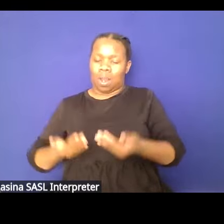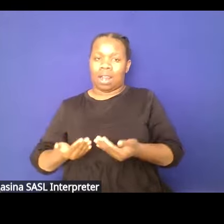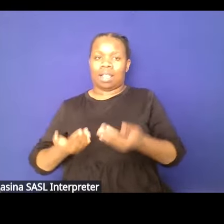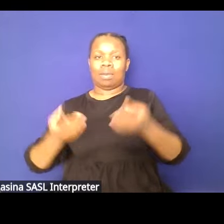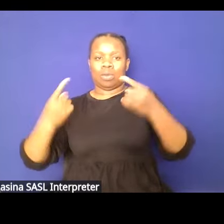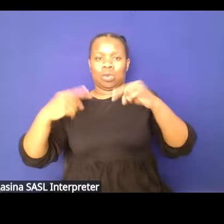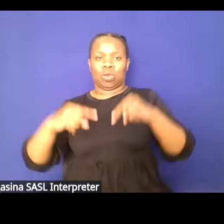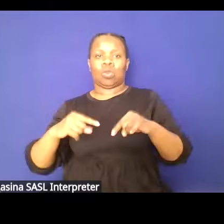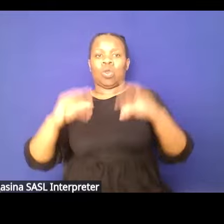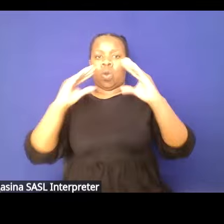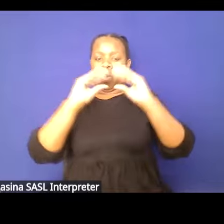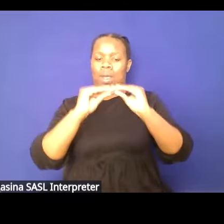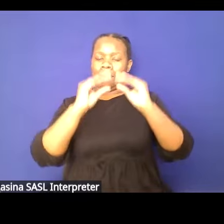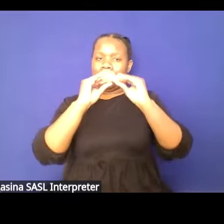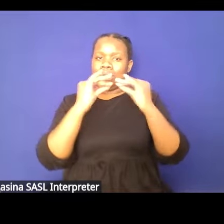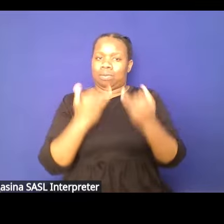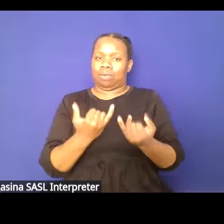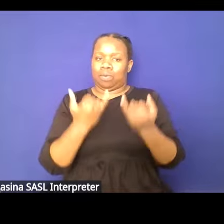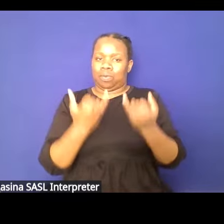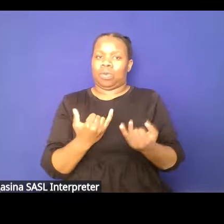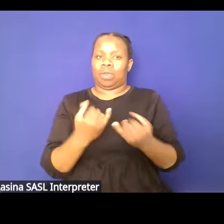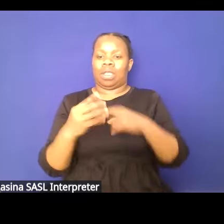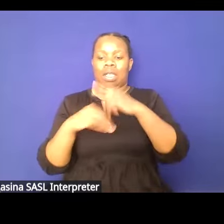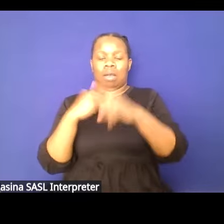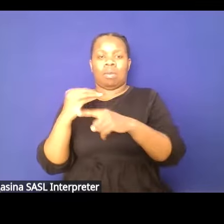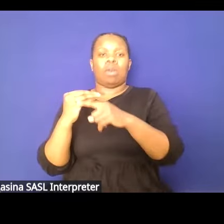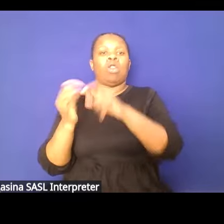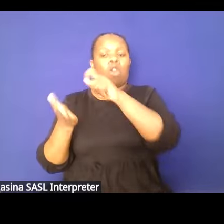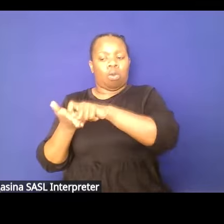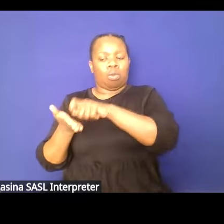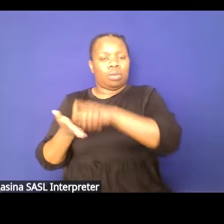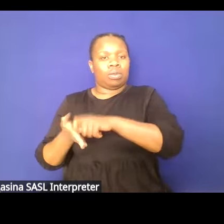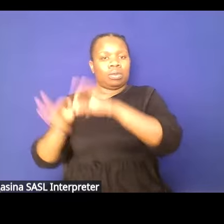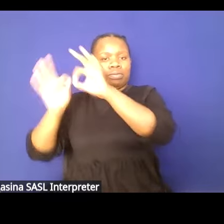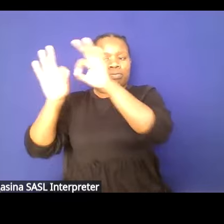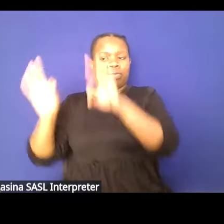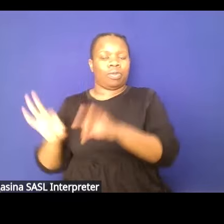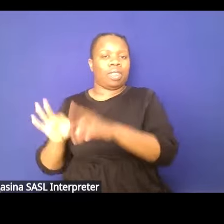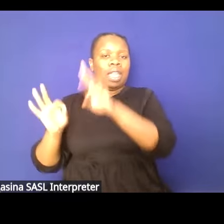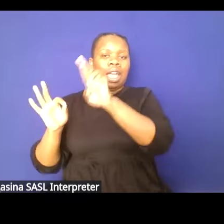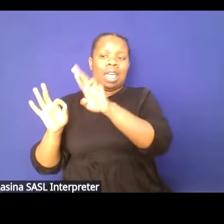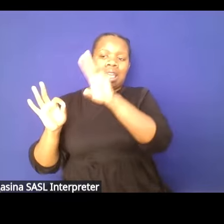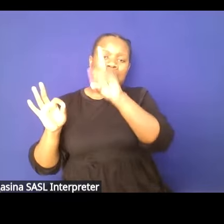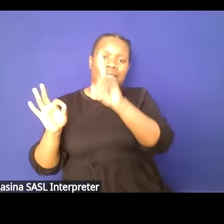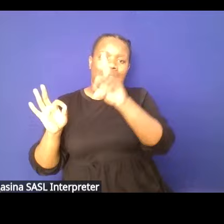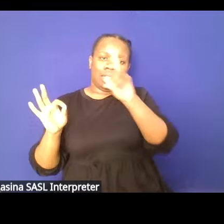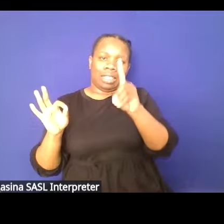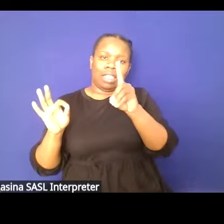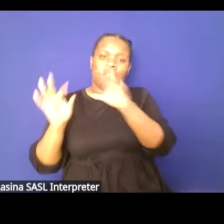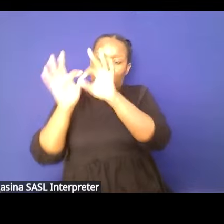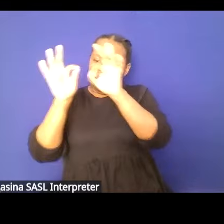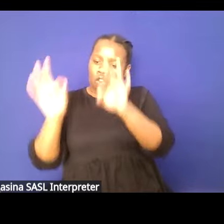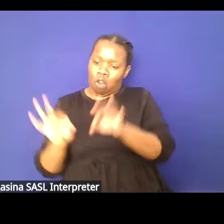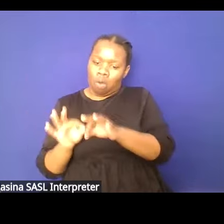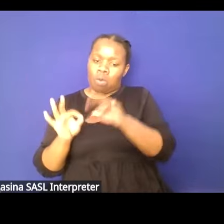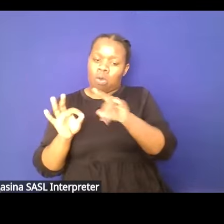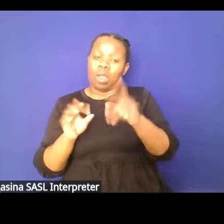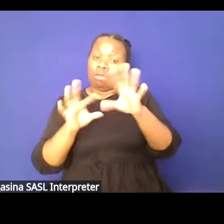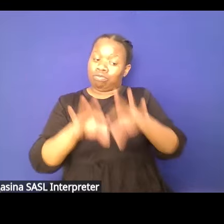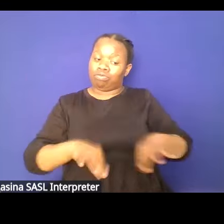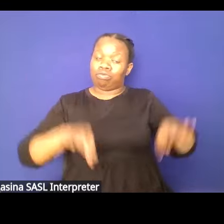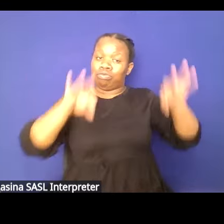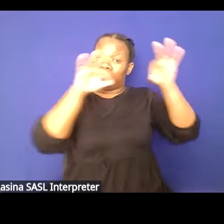and completing the ITRDD form. We value this engagement with the disability